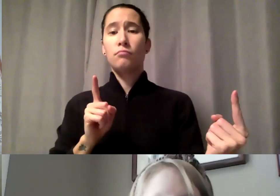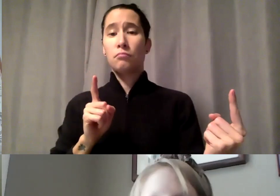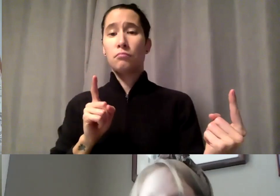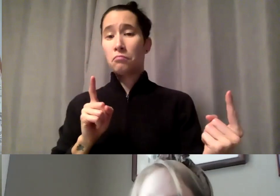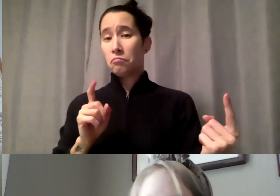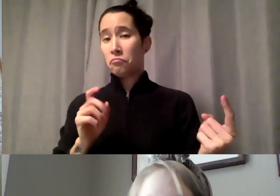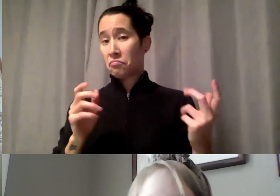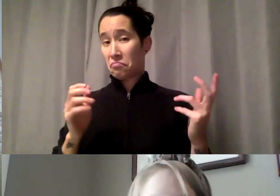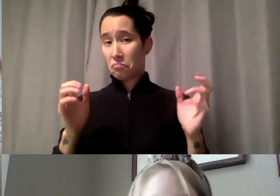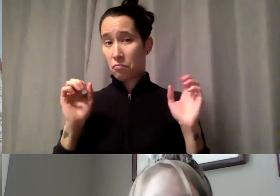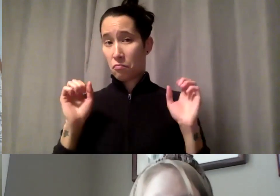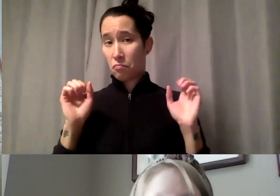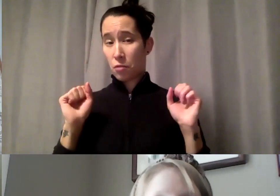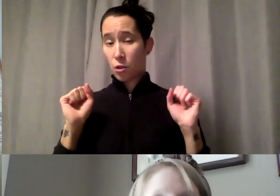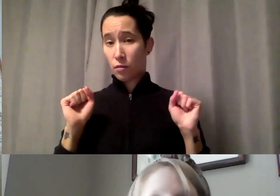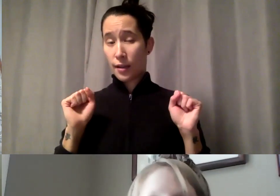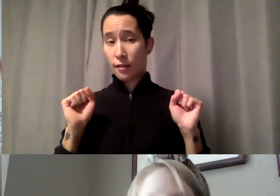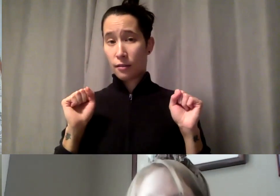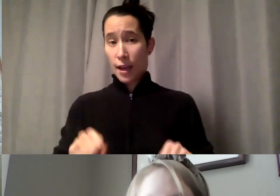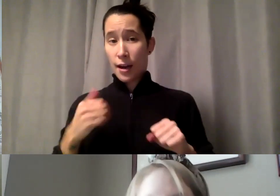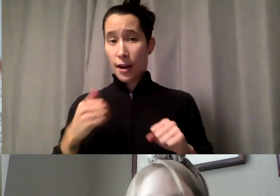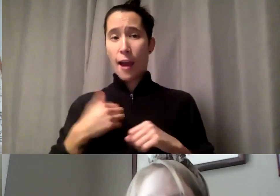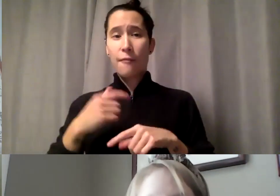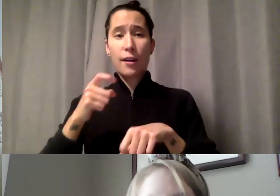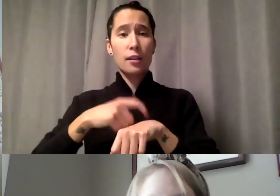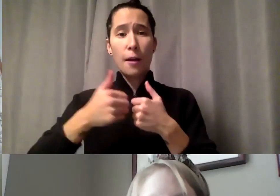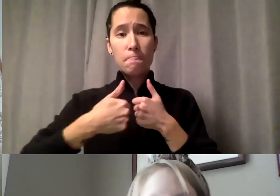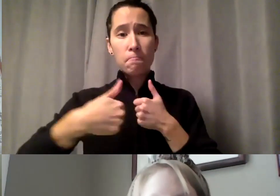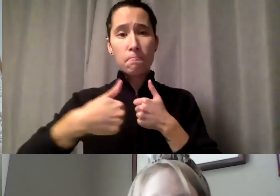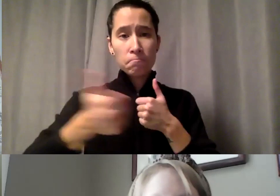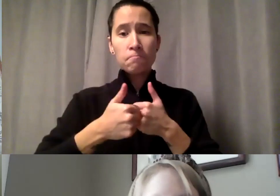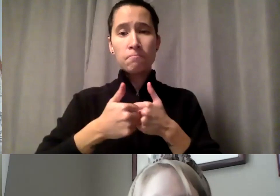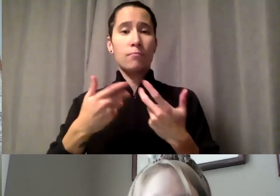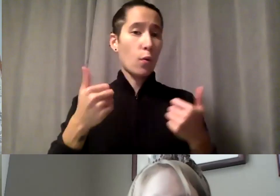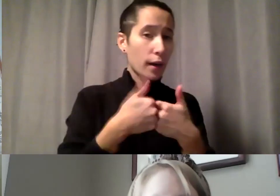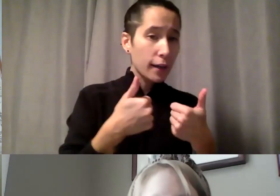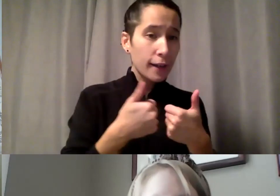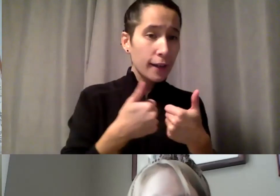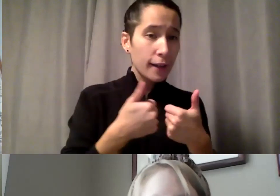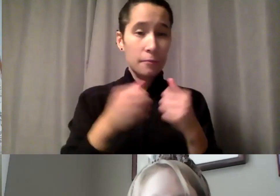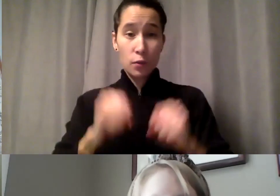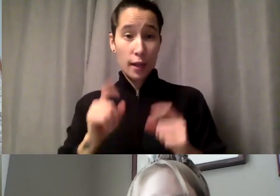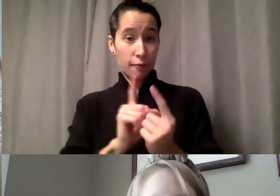a time trial or a game that in which you are maintaining distance?